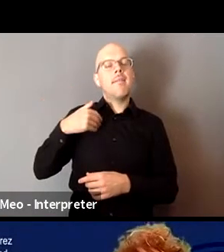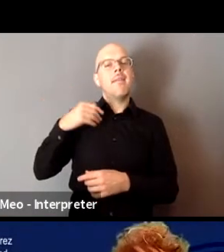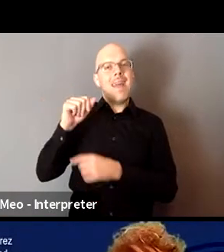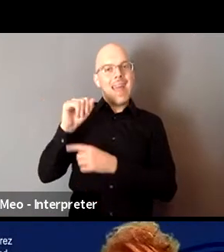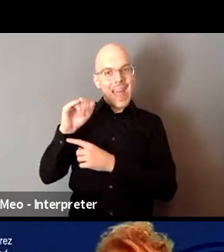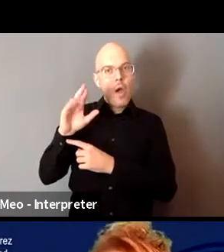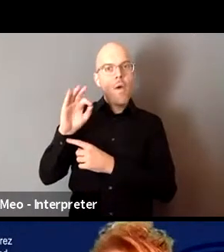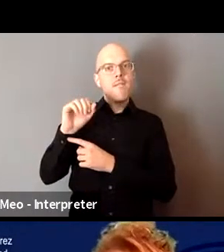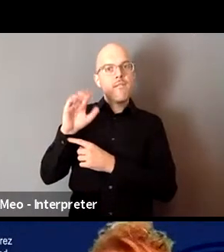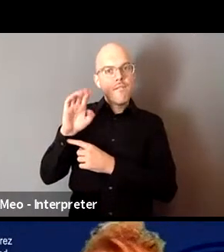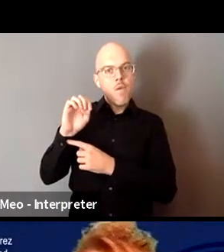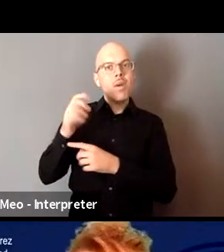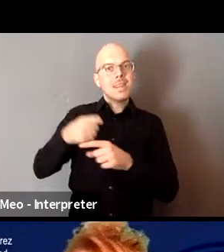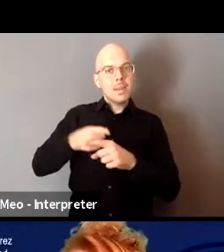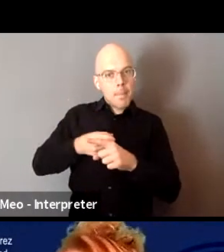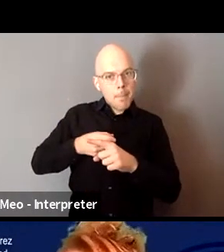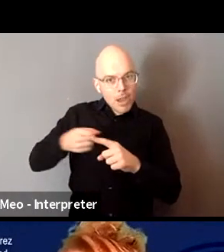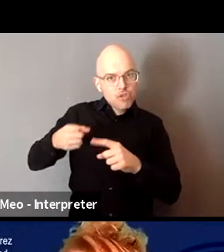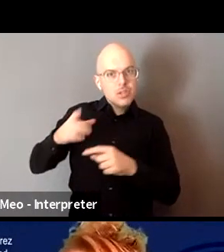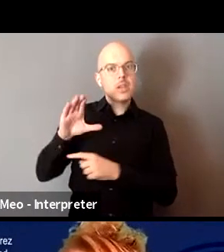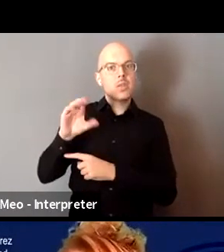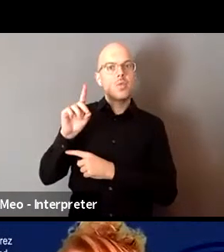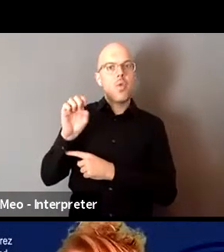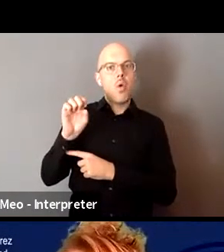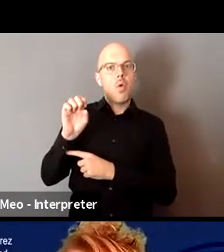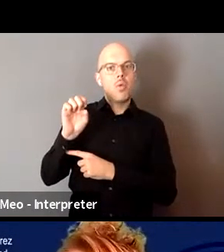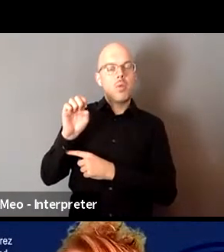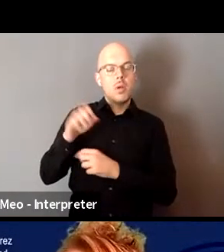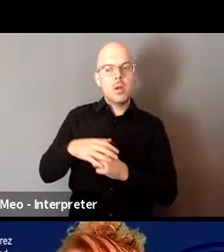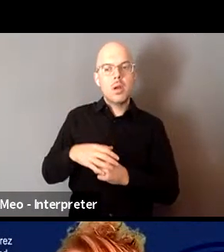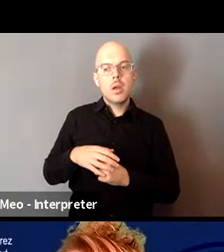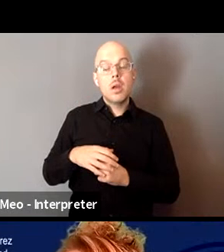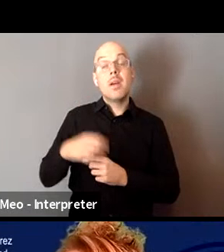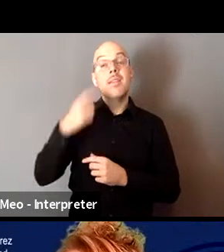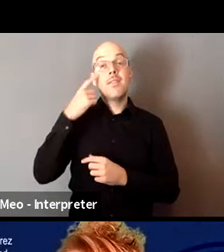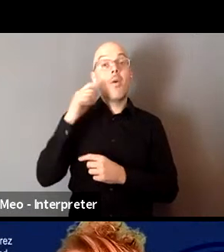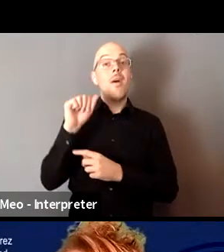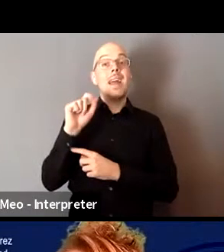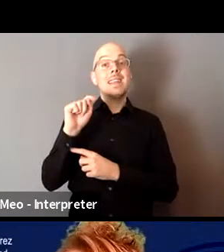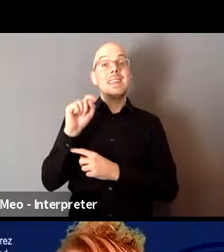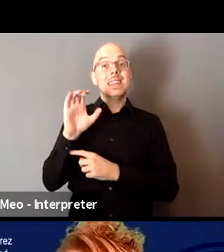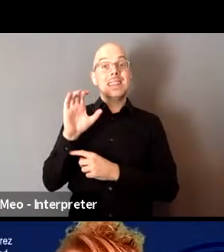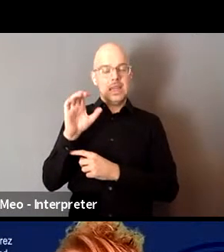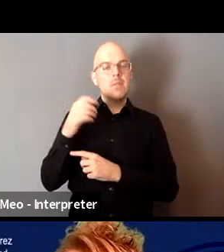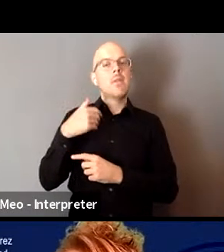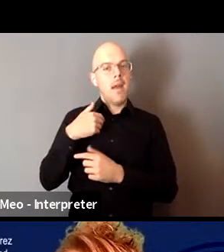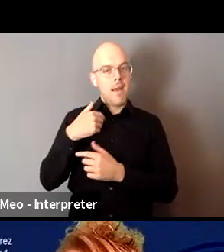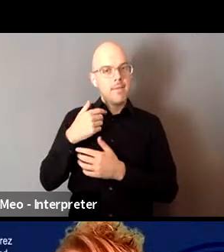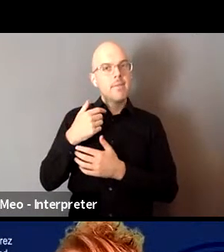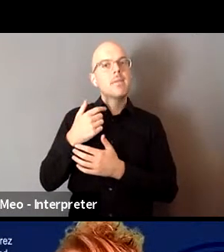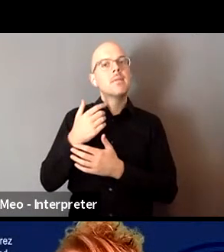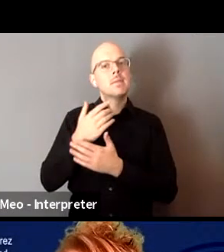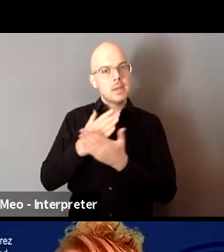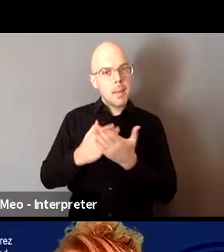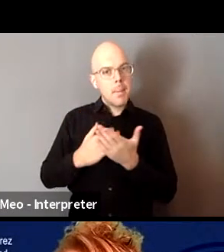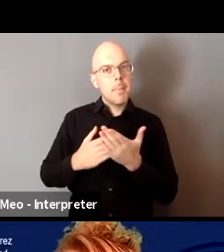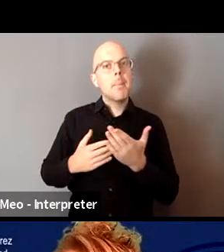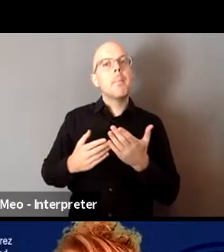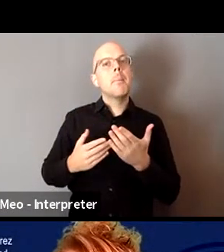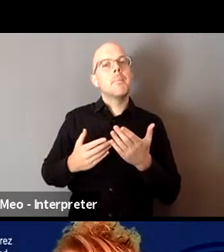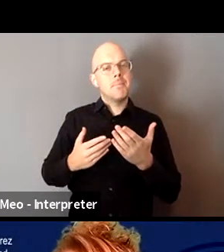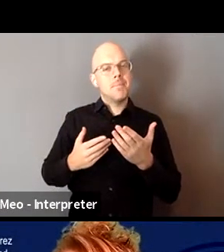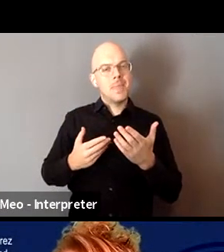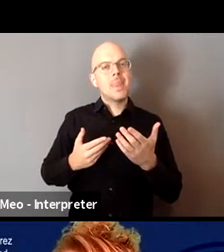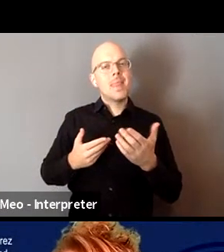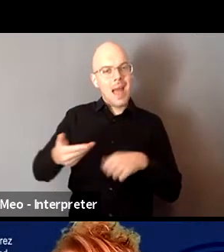code, and if it's for an air traffic control, there are some hiring mapping